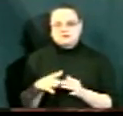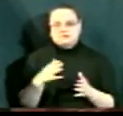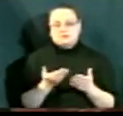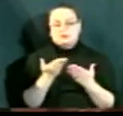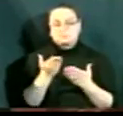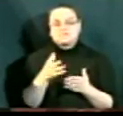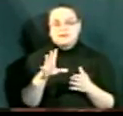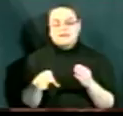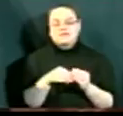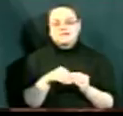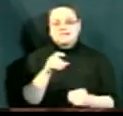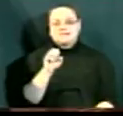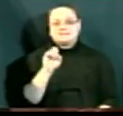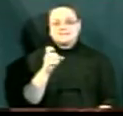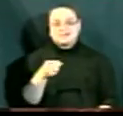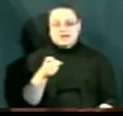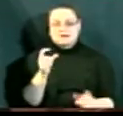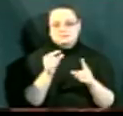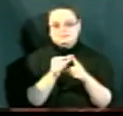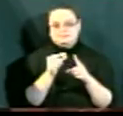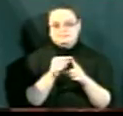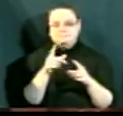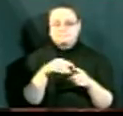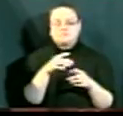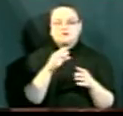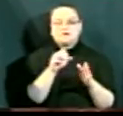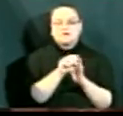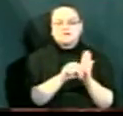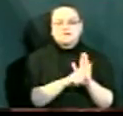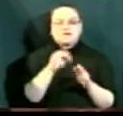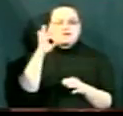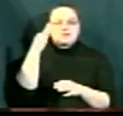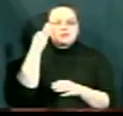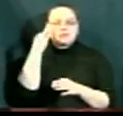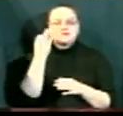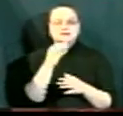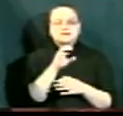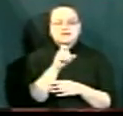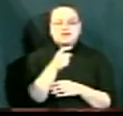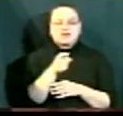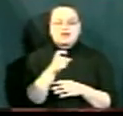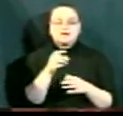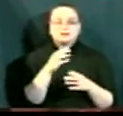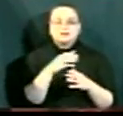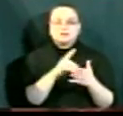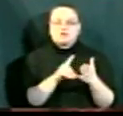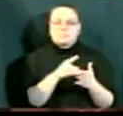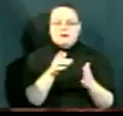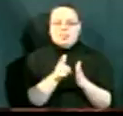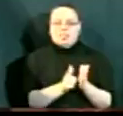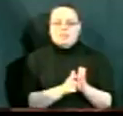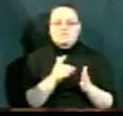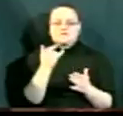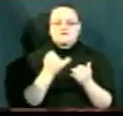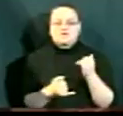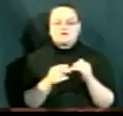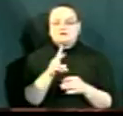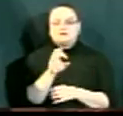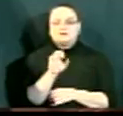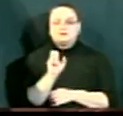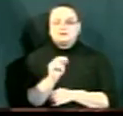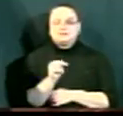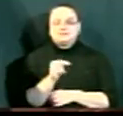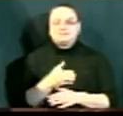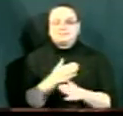add sex to both policies as per state and federal sex discrimination laws. The final version of both policies would provide